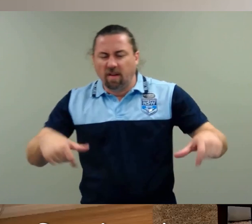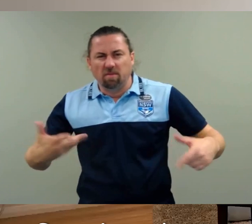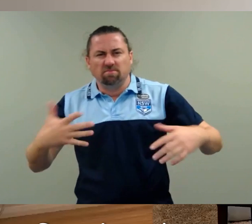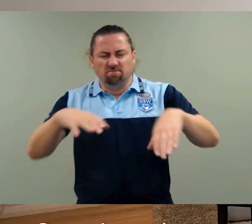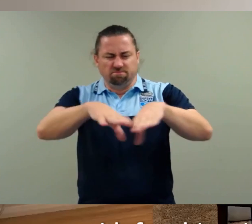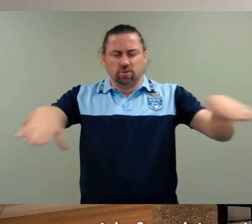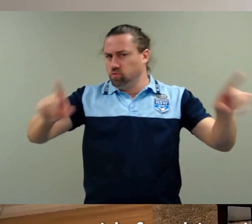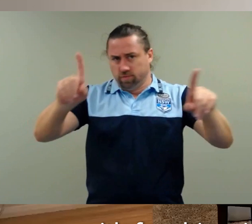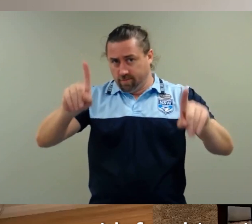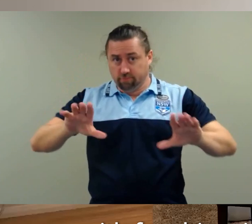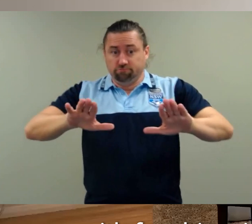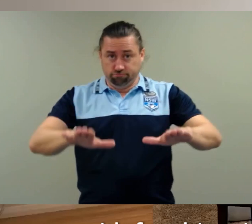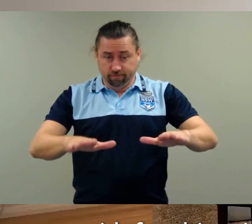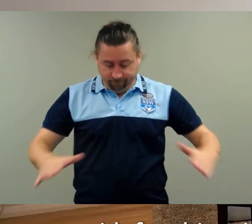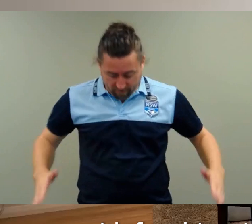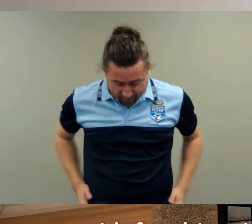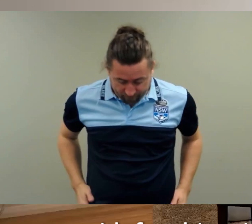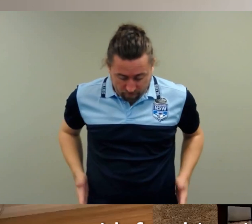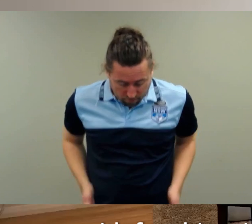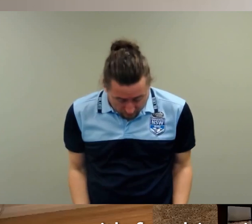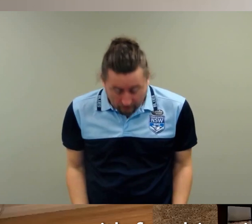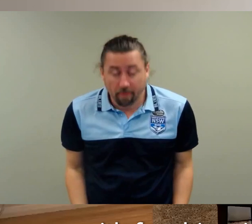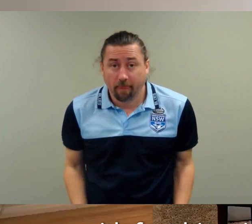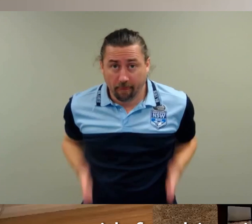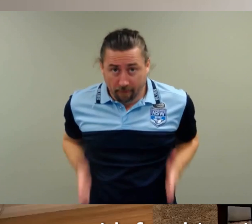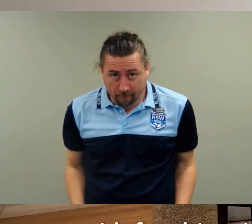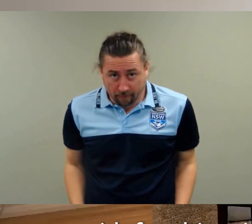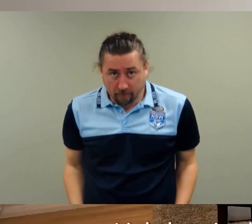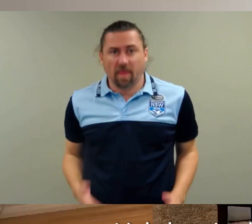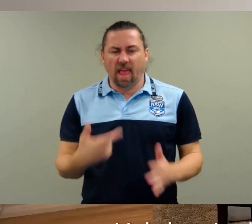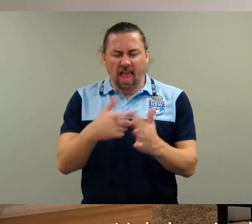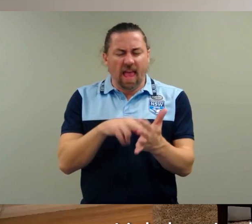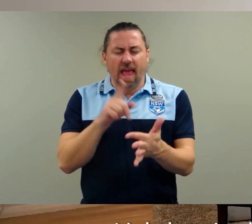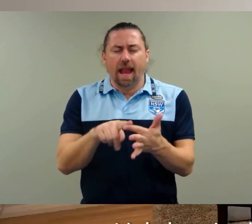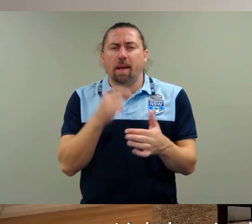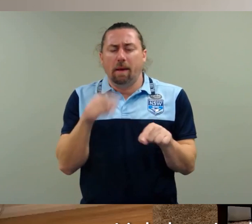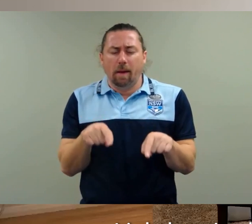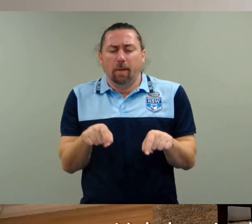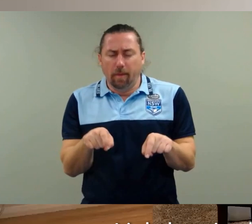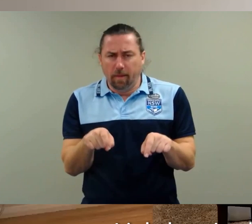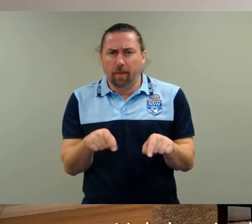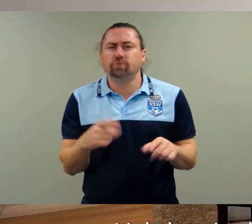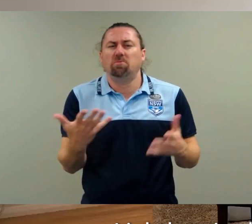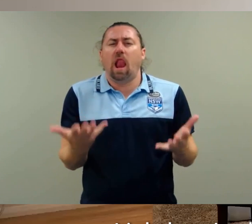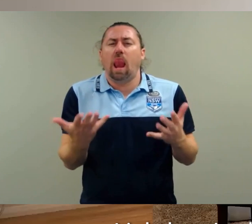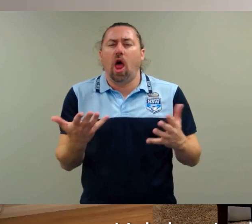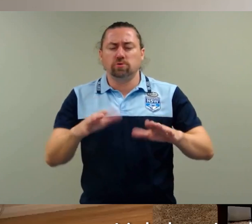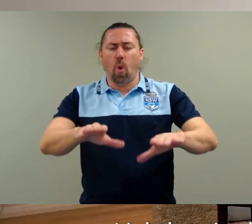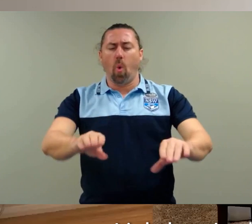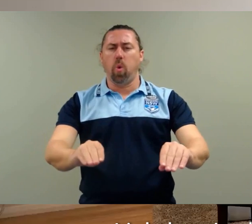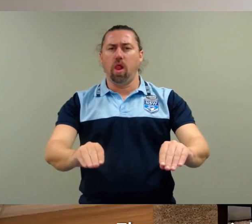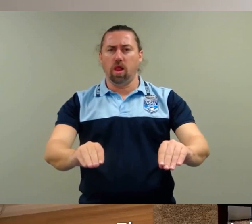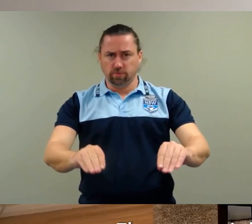or bench with feet hip width apart and knees slightly bent. Lightly grip the chair back, frame, or